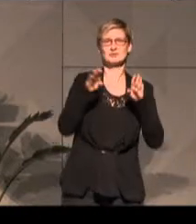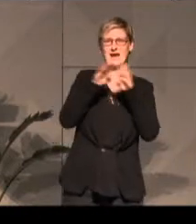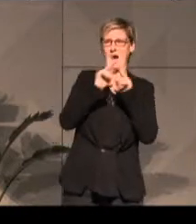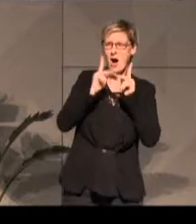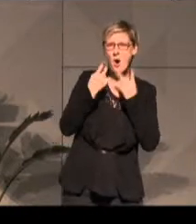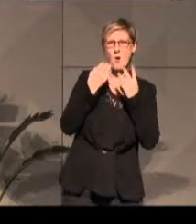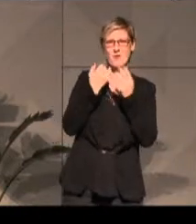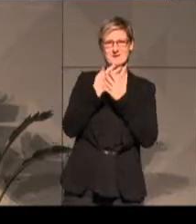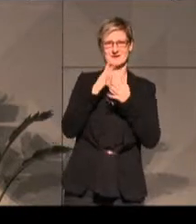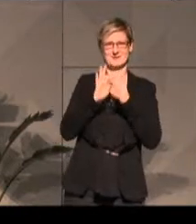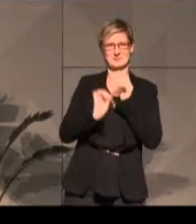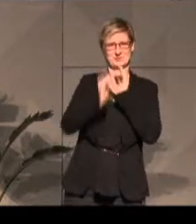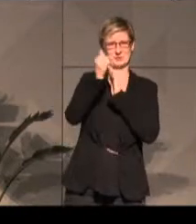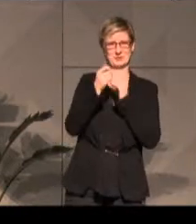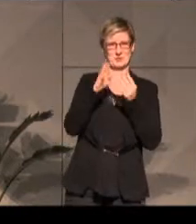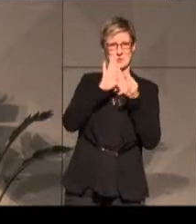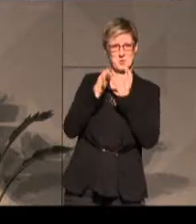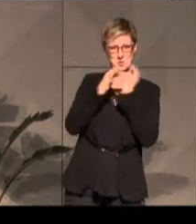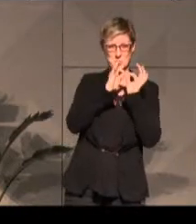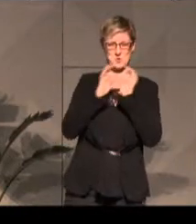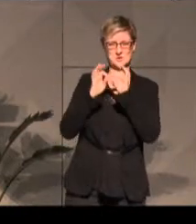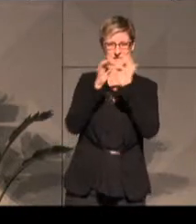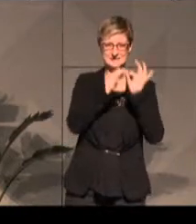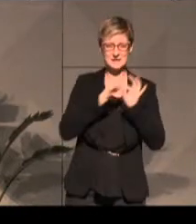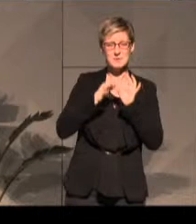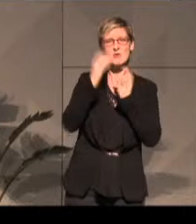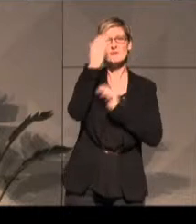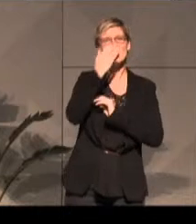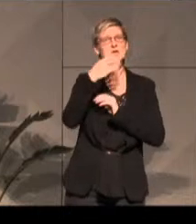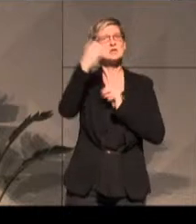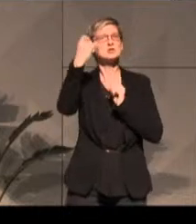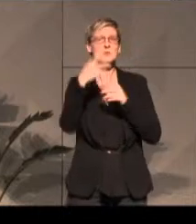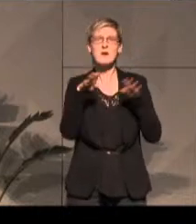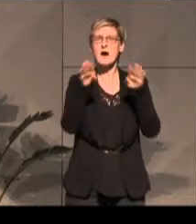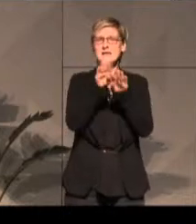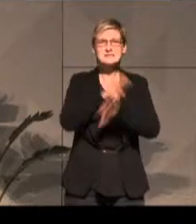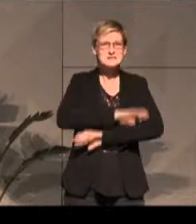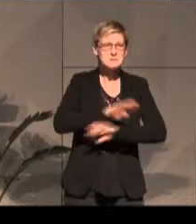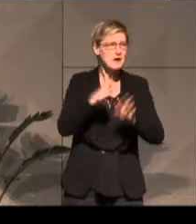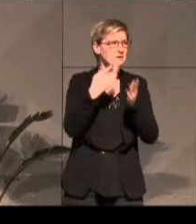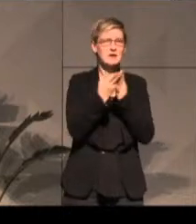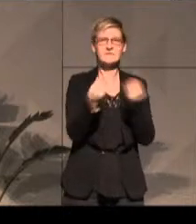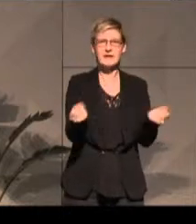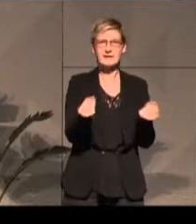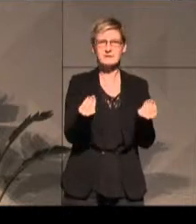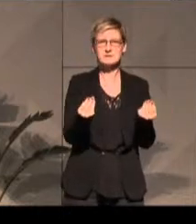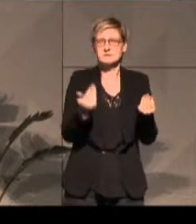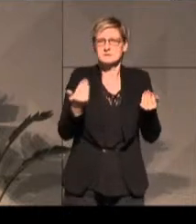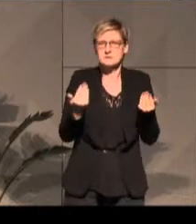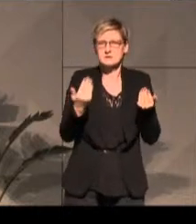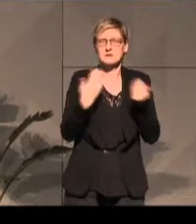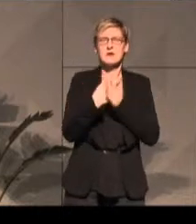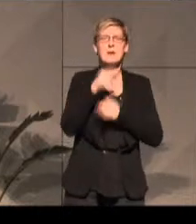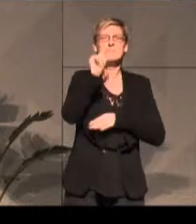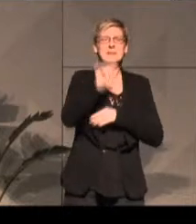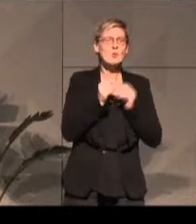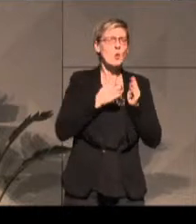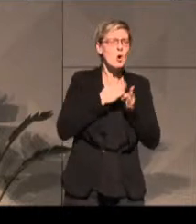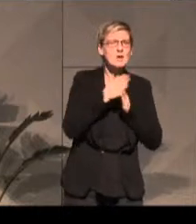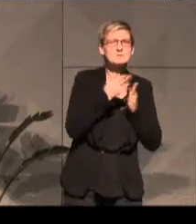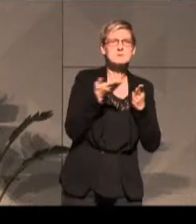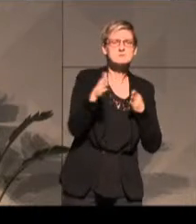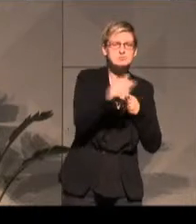the tropical rainforest is an ecosystem of its own, but the Arctic is just the